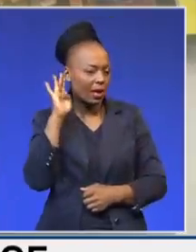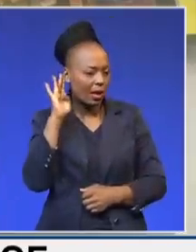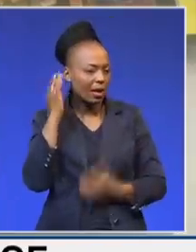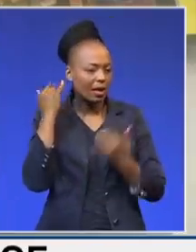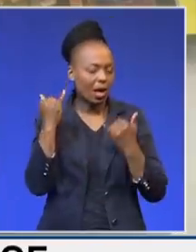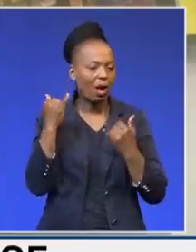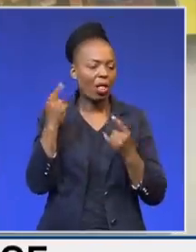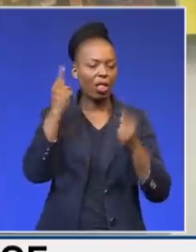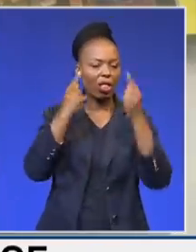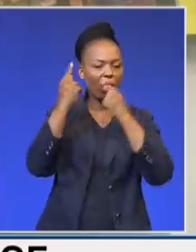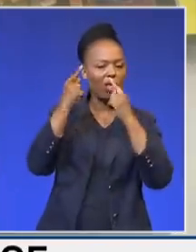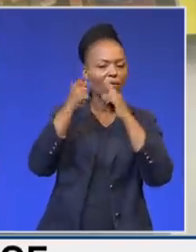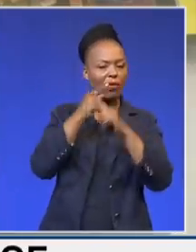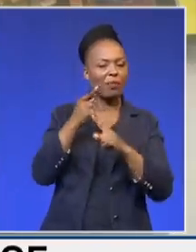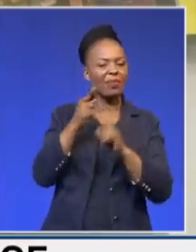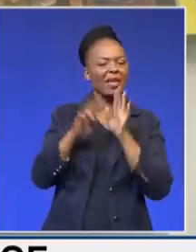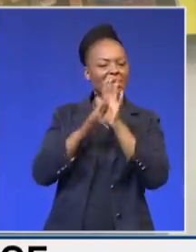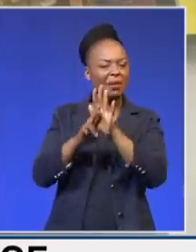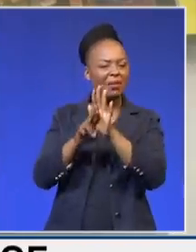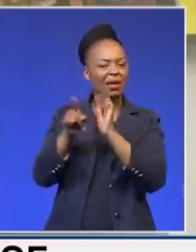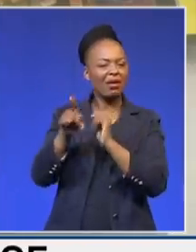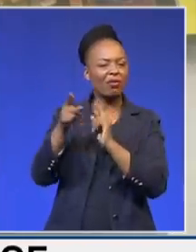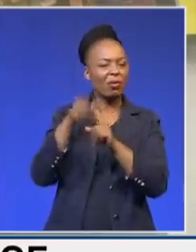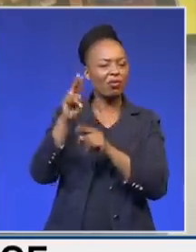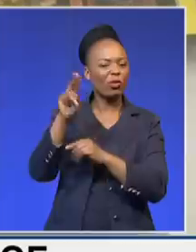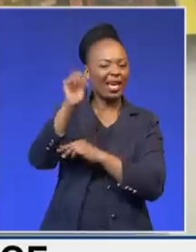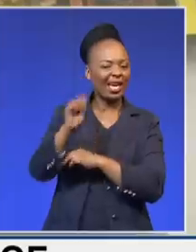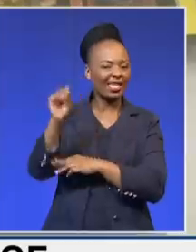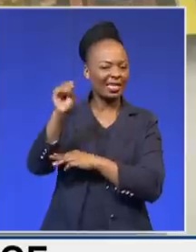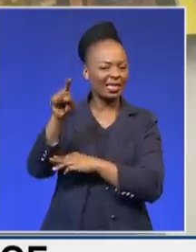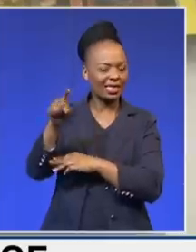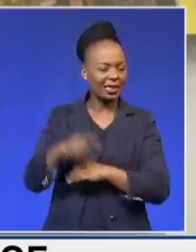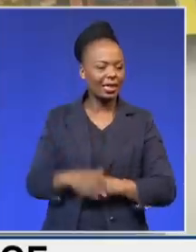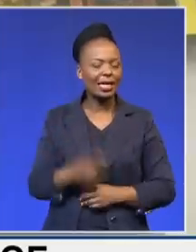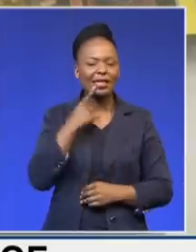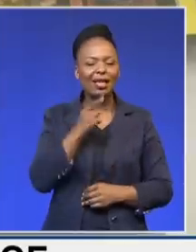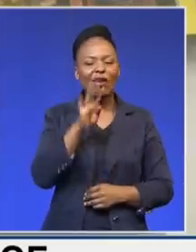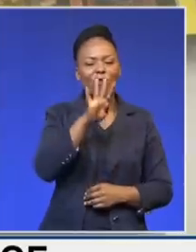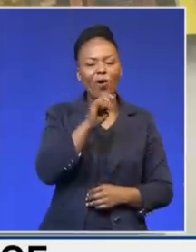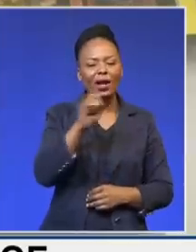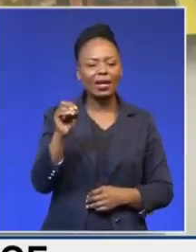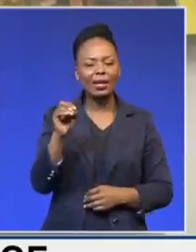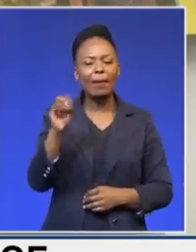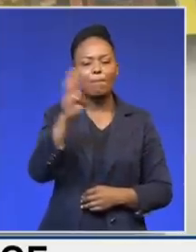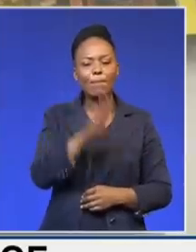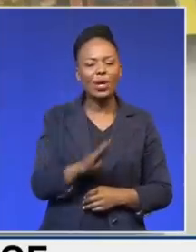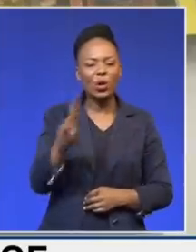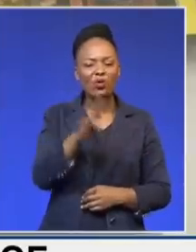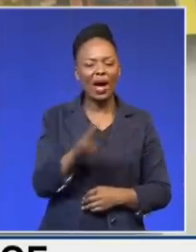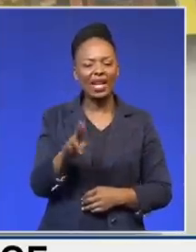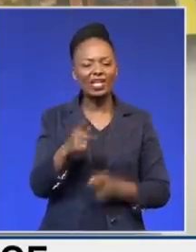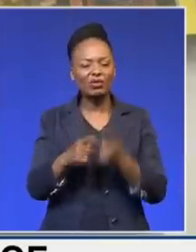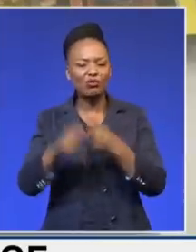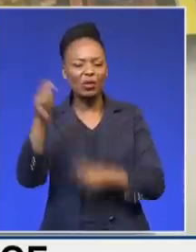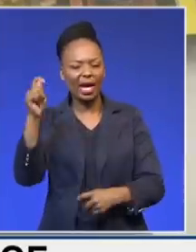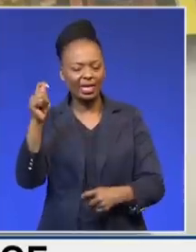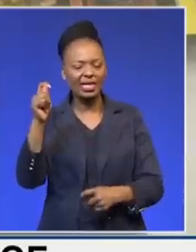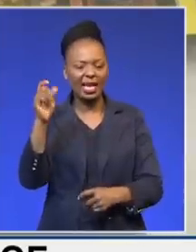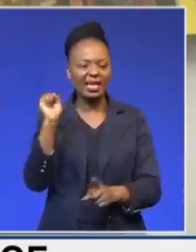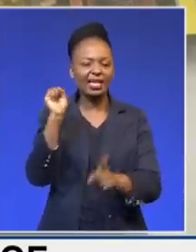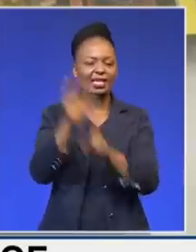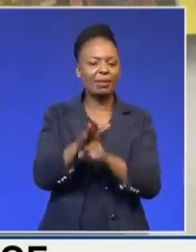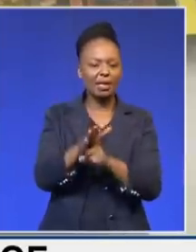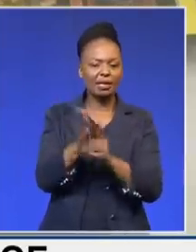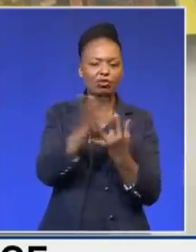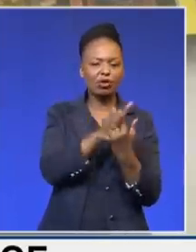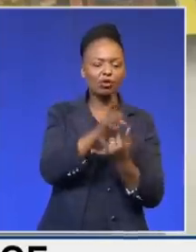the ambassador. I mean, he immediately touches on 400 billion rand of trade that is now being jeopardized between the U.S.